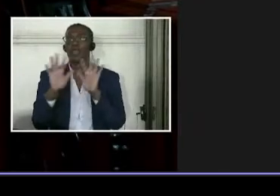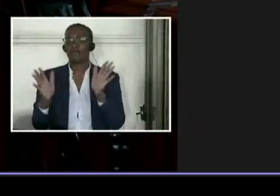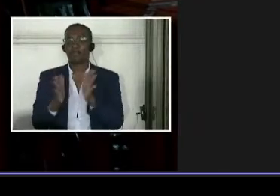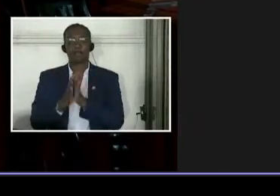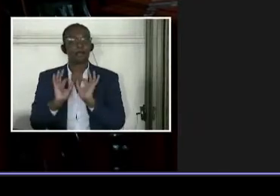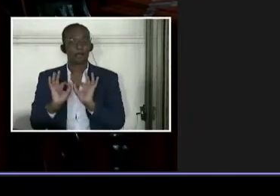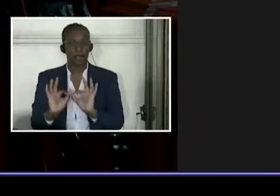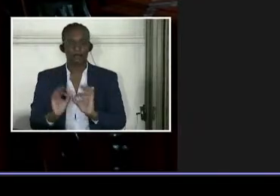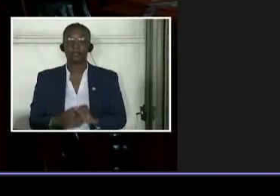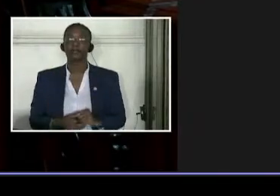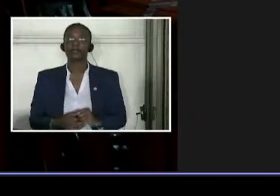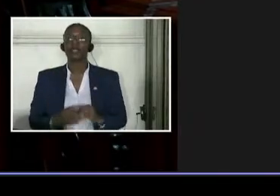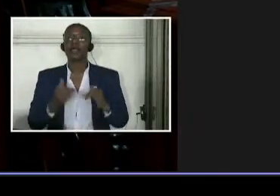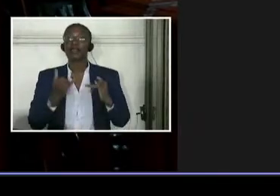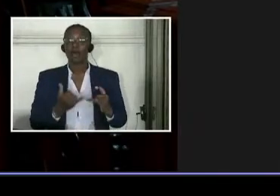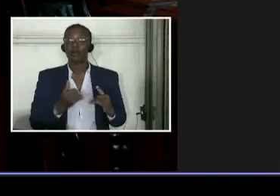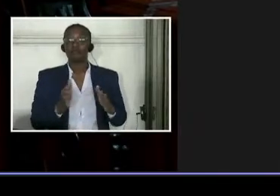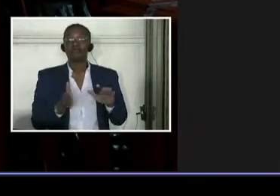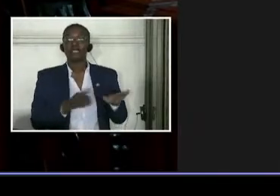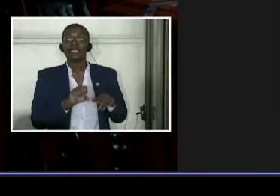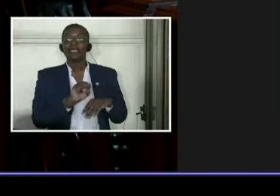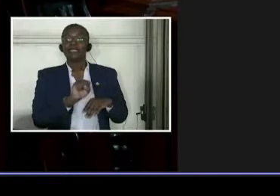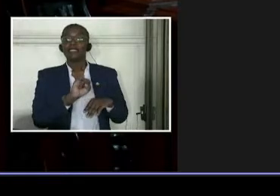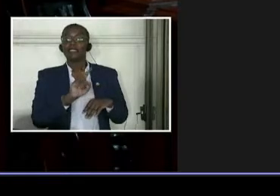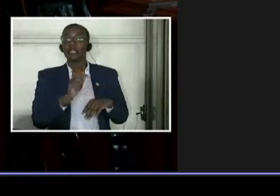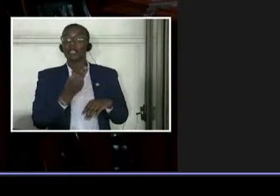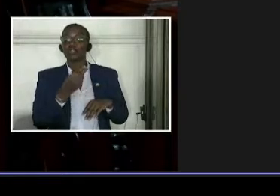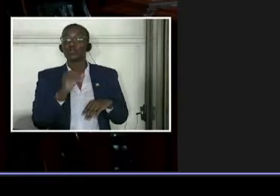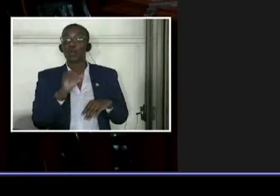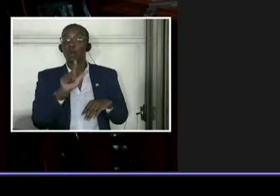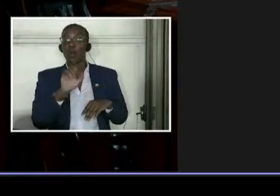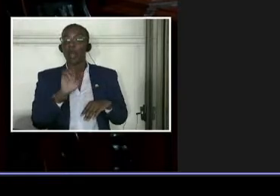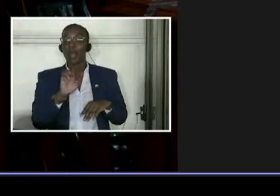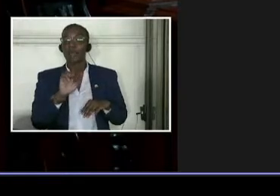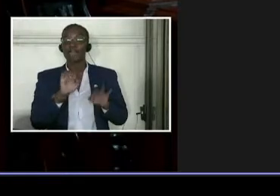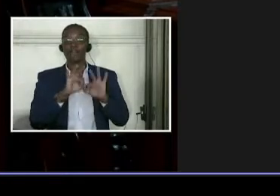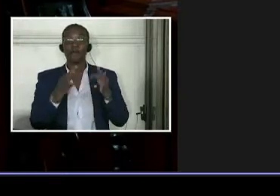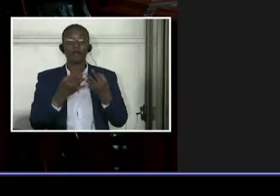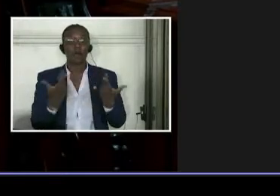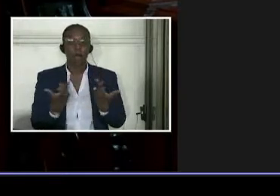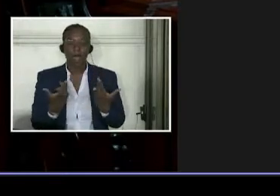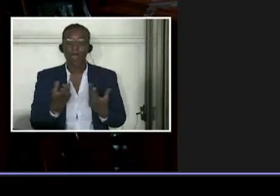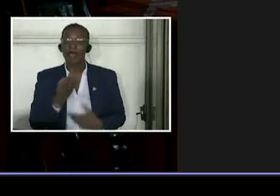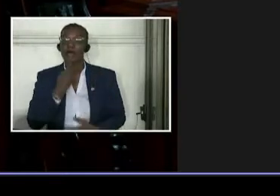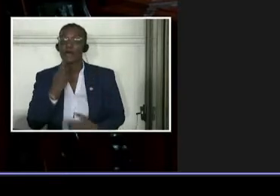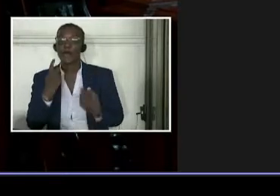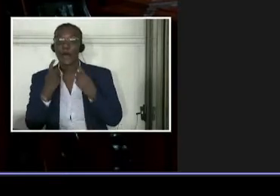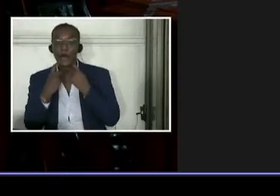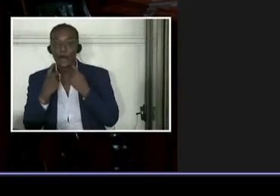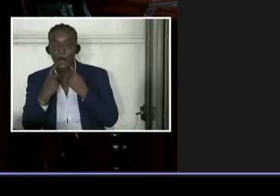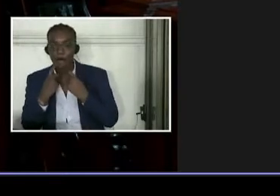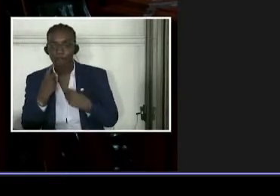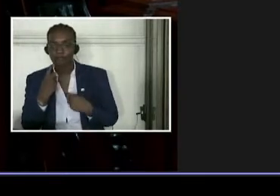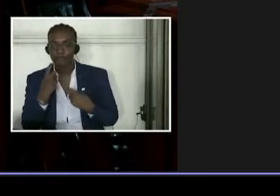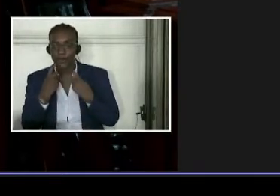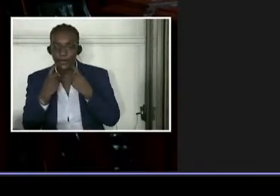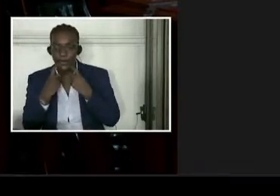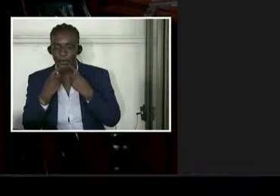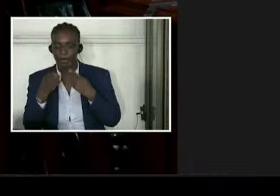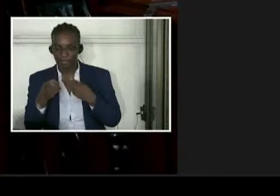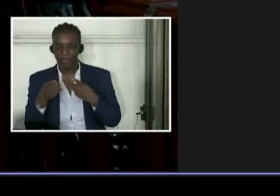We also provided the Sicholo family in Nongoma with a decent home that caters for their needs of a person with